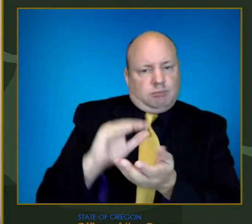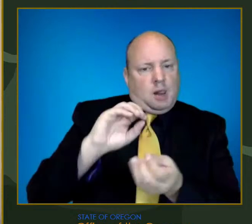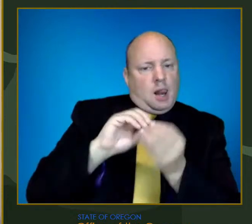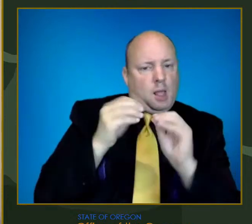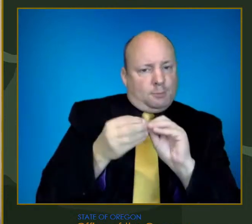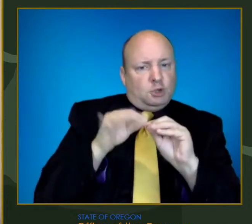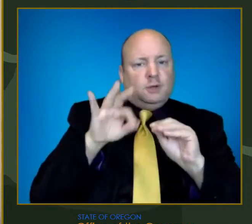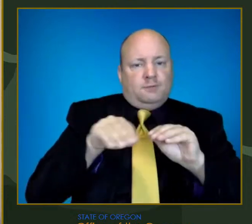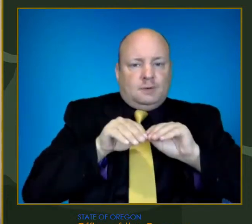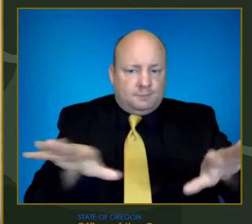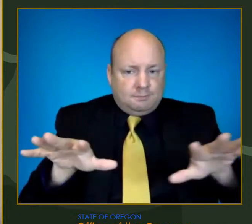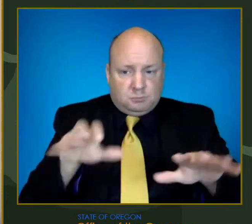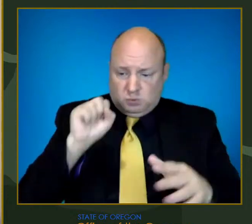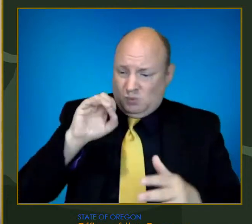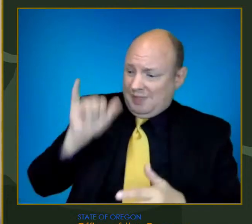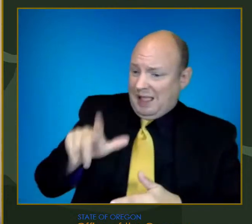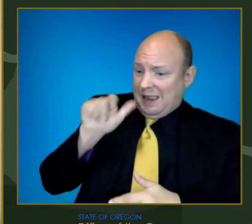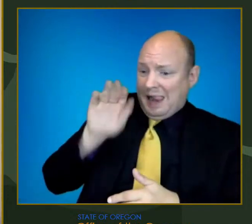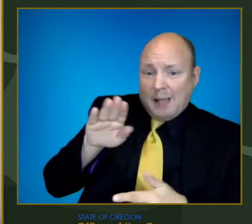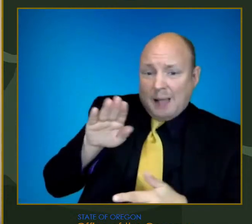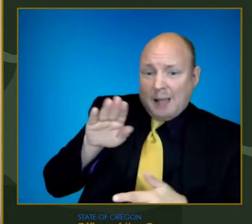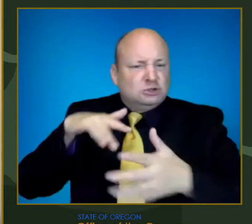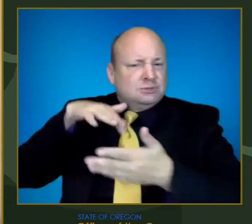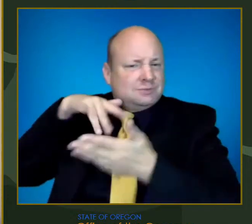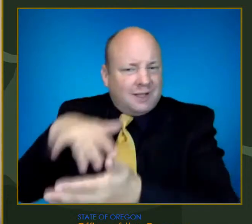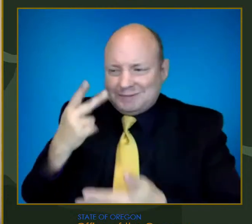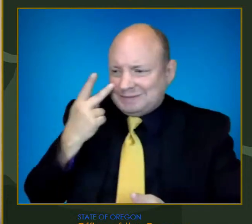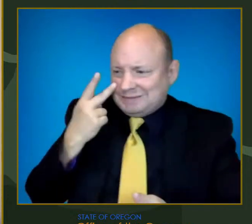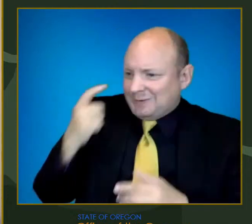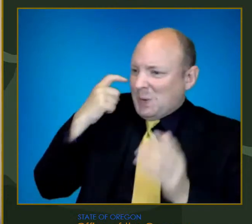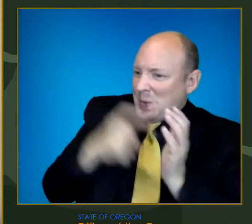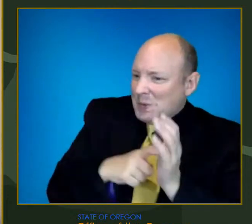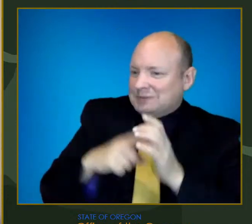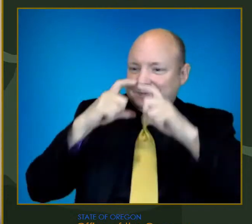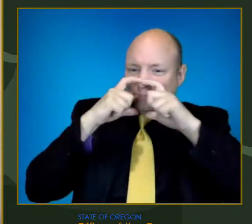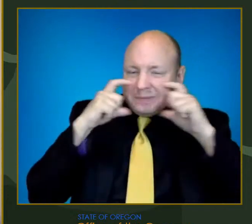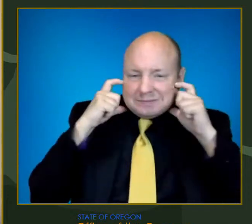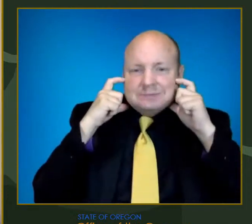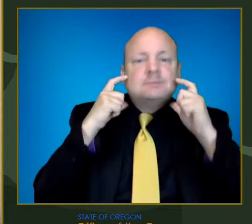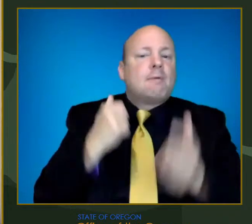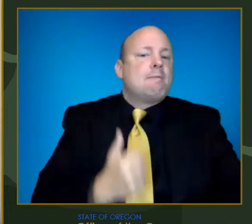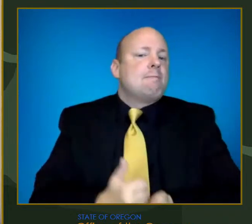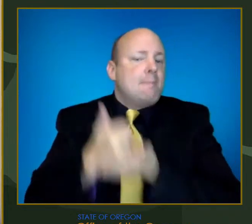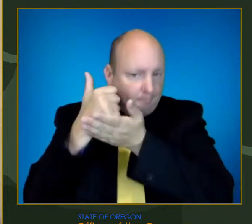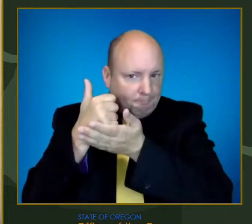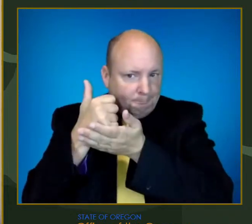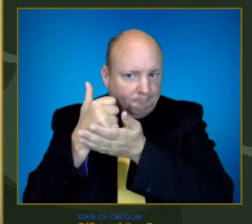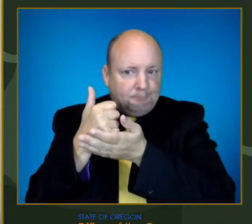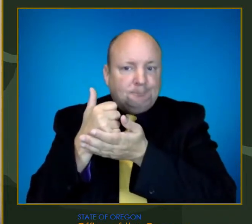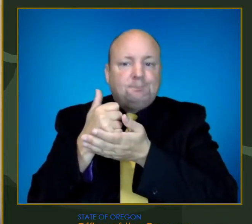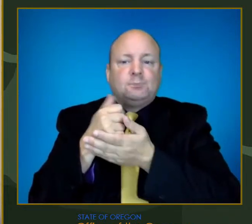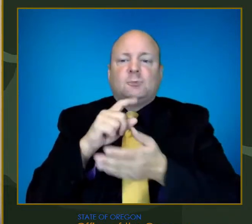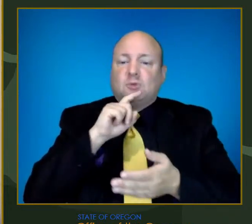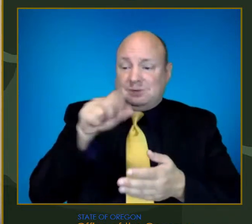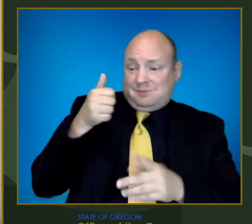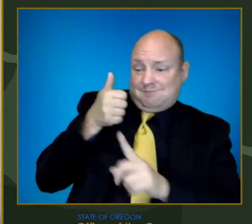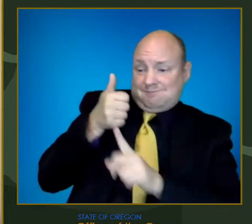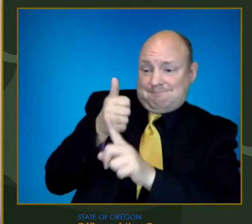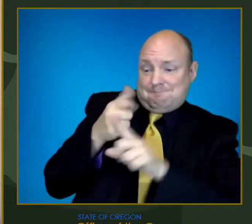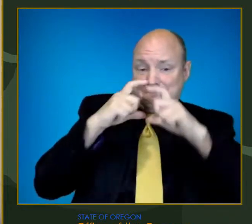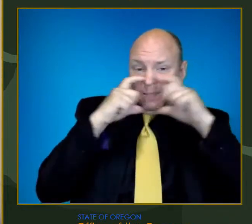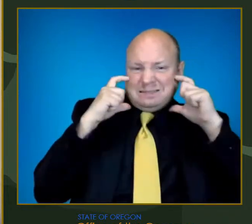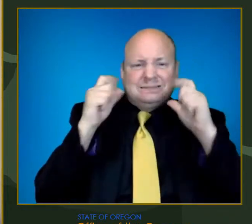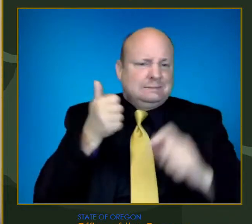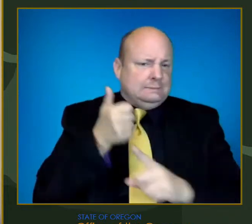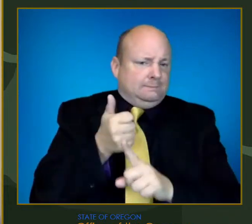of masking to reduce risk. Masks are safe. Masks do not affect a person's ability to